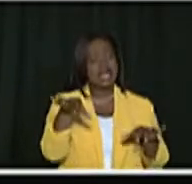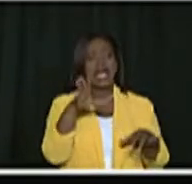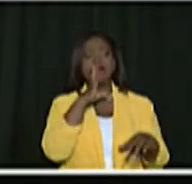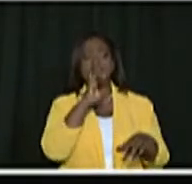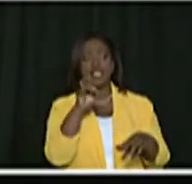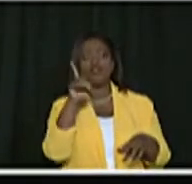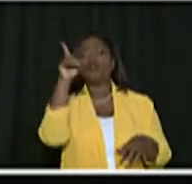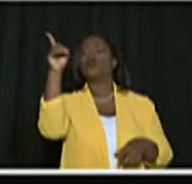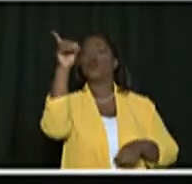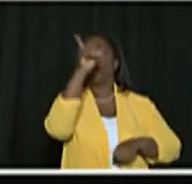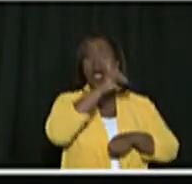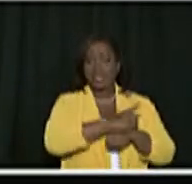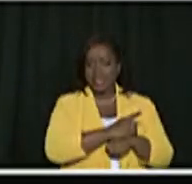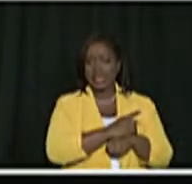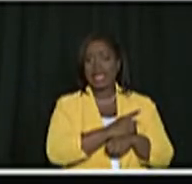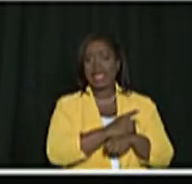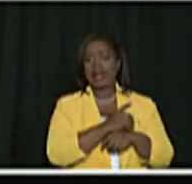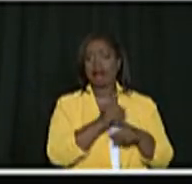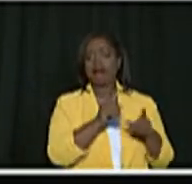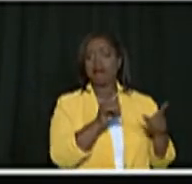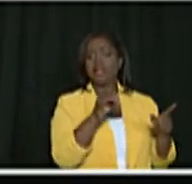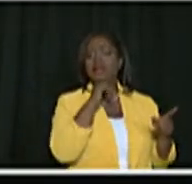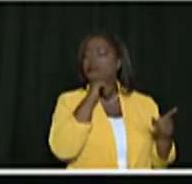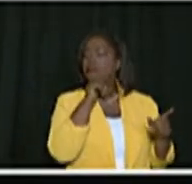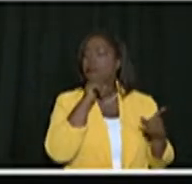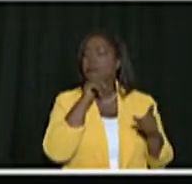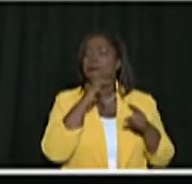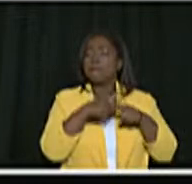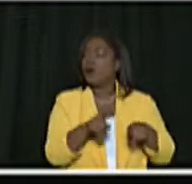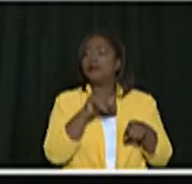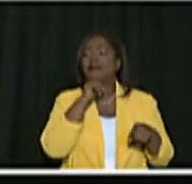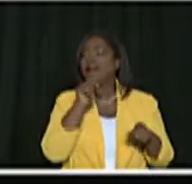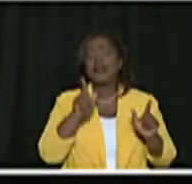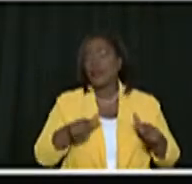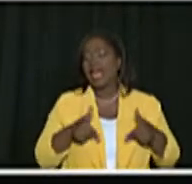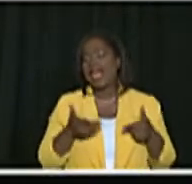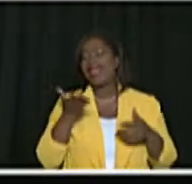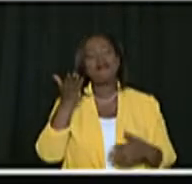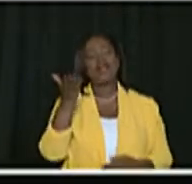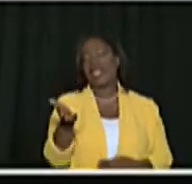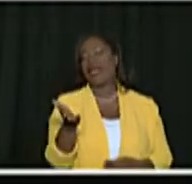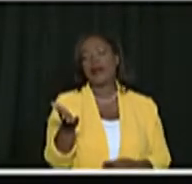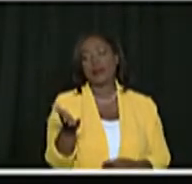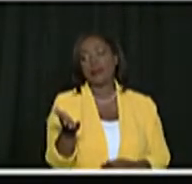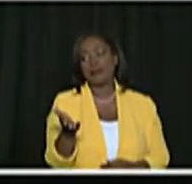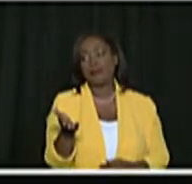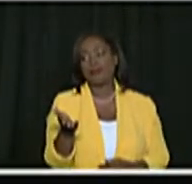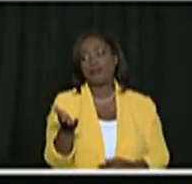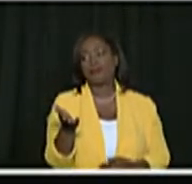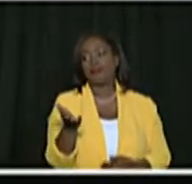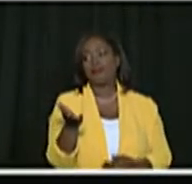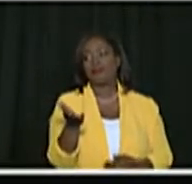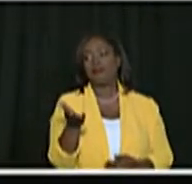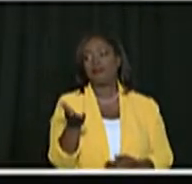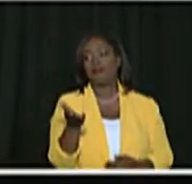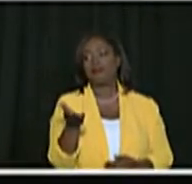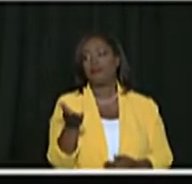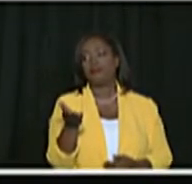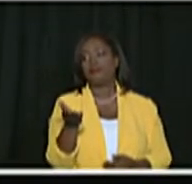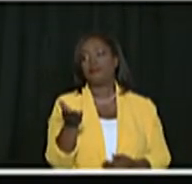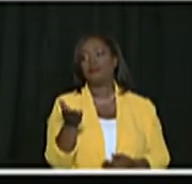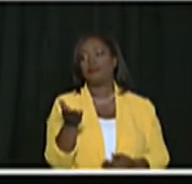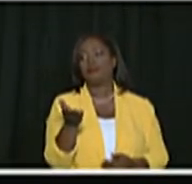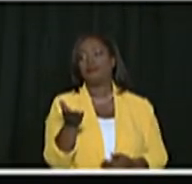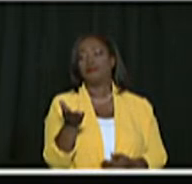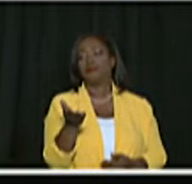our plans to with JSIF to have a therapeutic center is one that is moving in